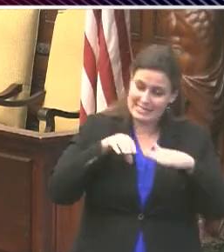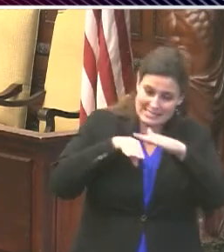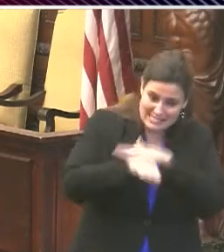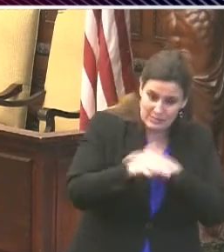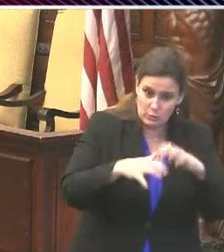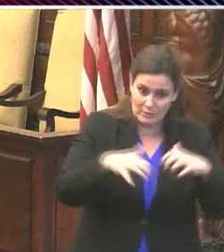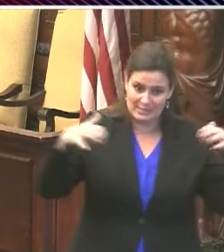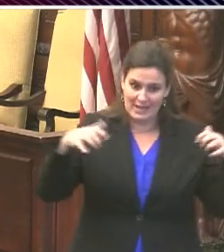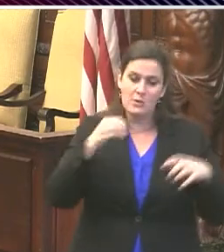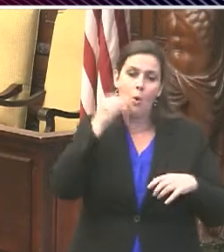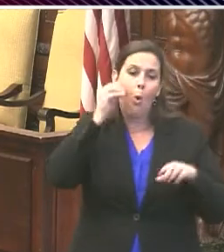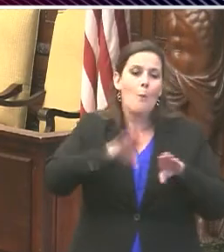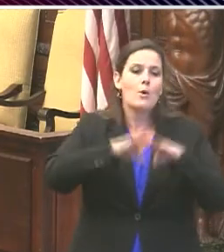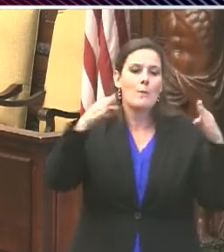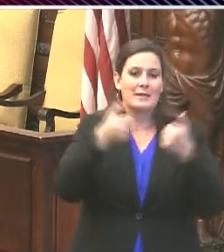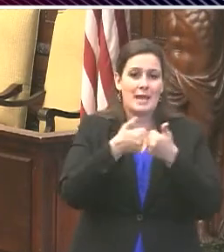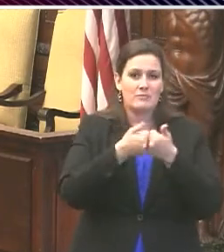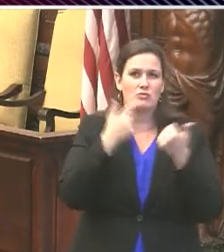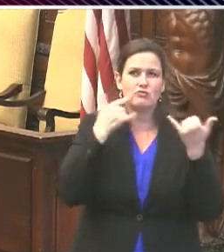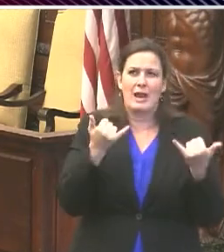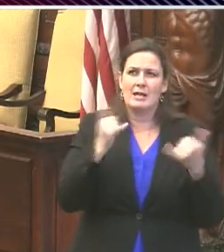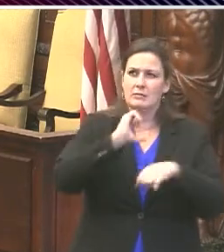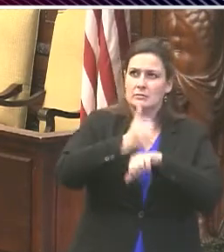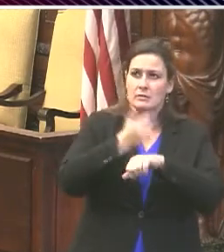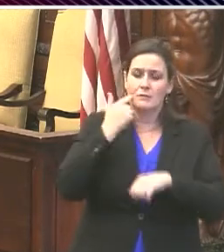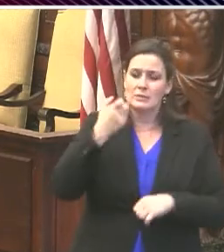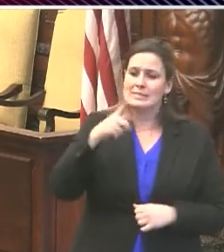home opener right now is scheduled for September 20th?